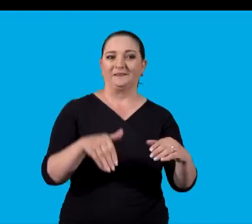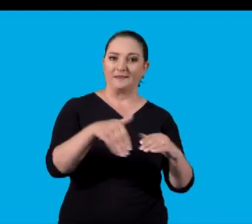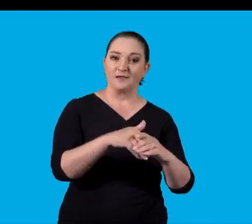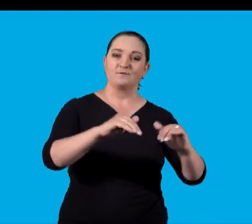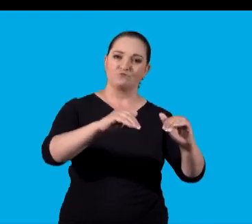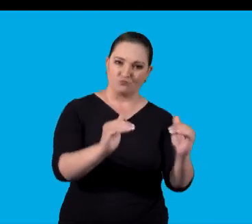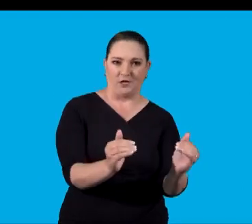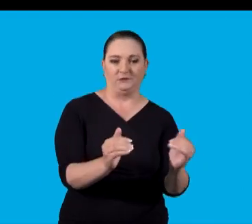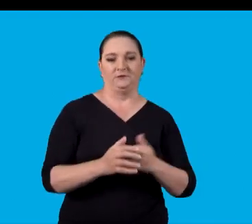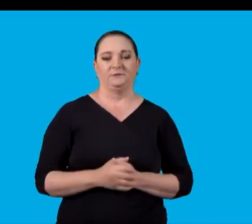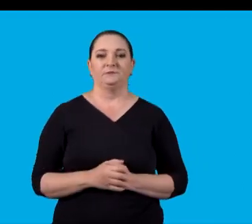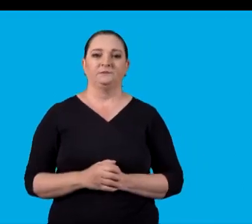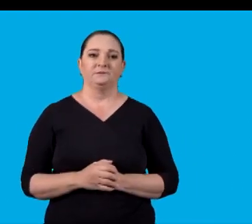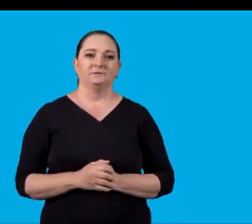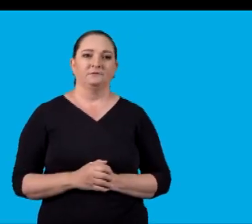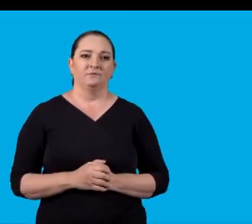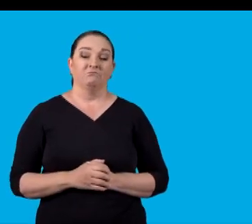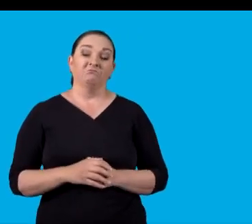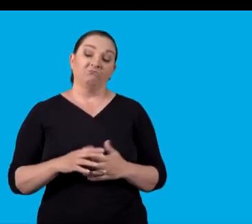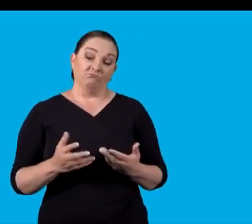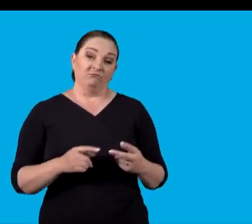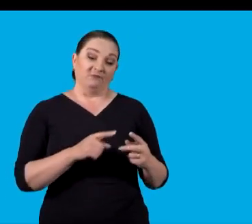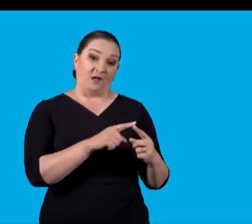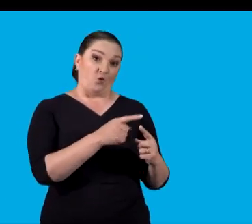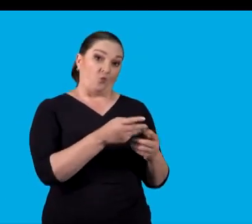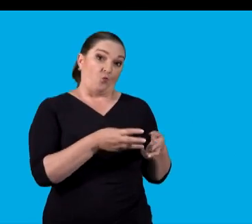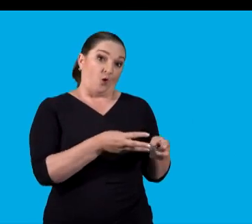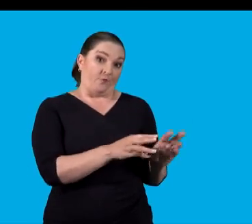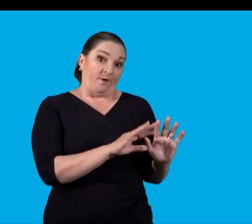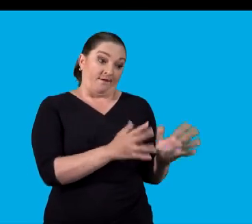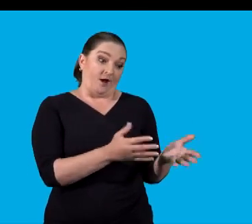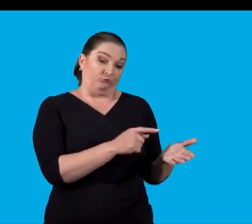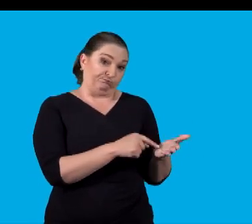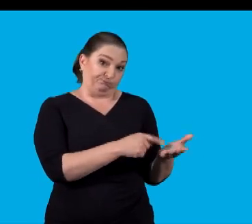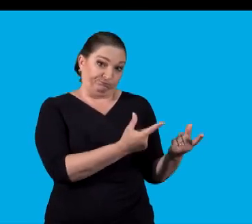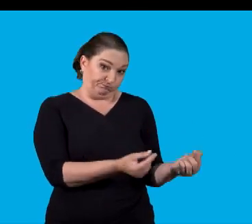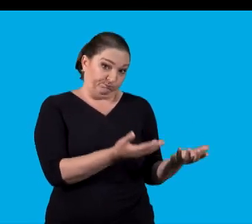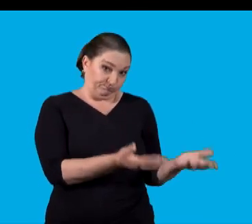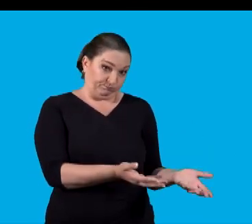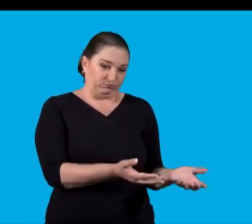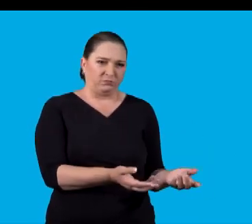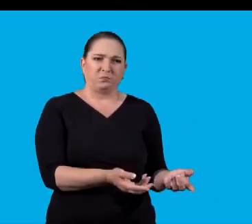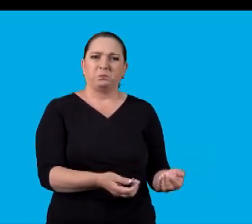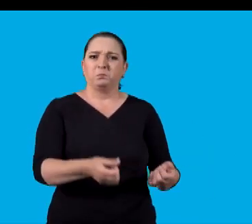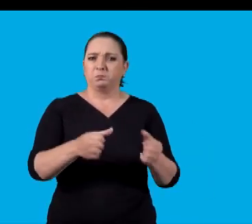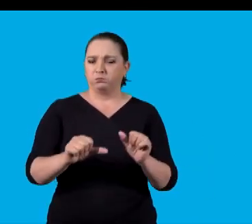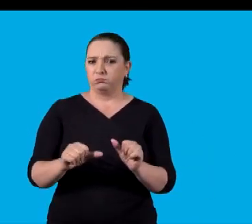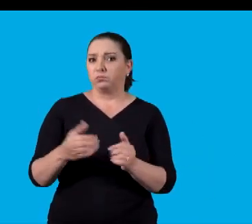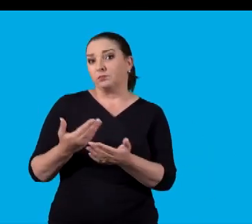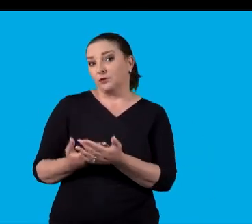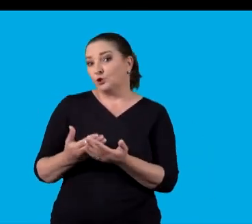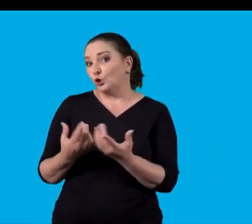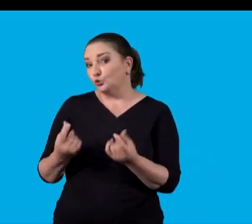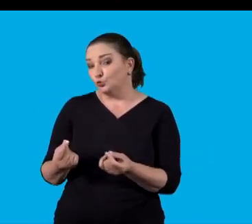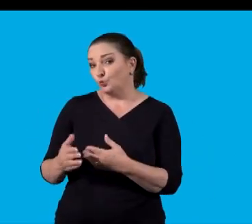1,875,000. In brackets, repurchase of shares, in brackets. Now, there's another way that you could have